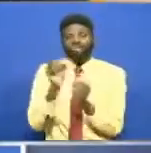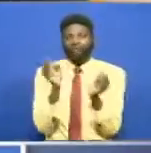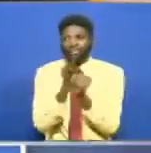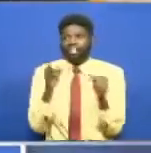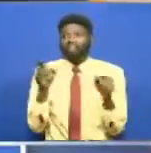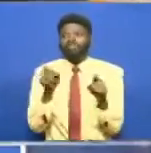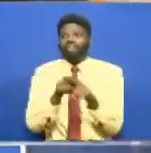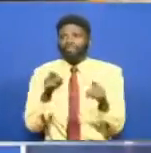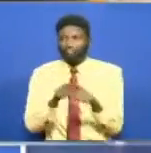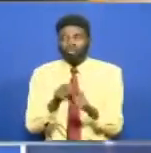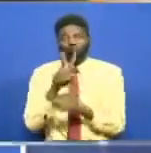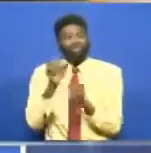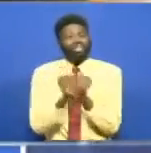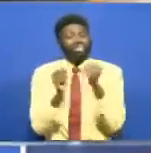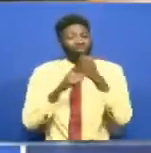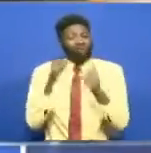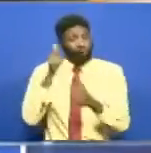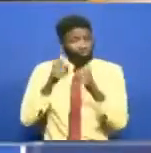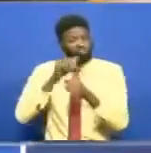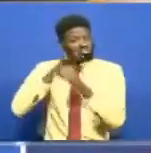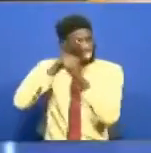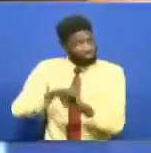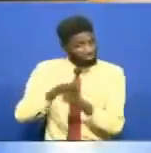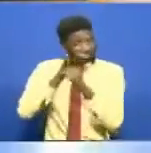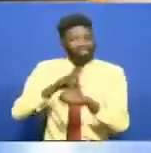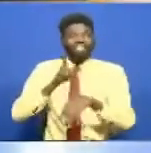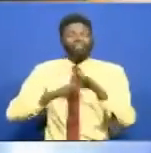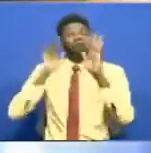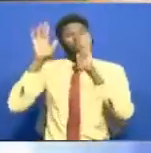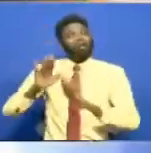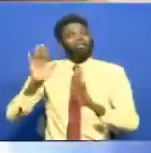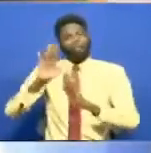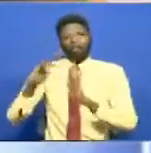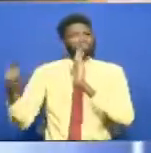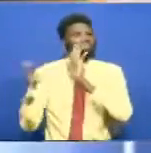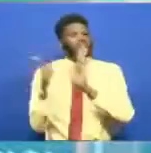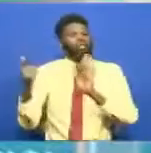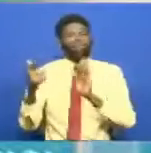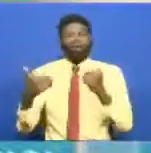harassments during campaigns. Kevin Washira, Channel One News.